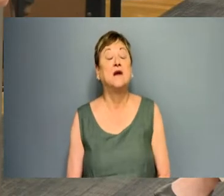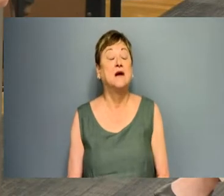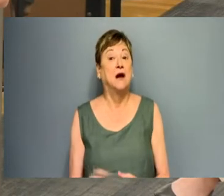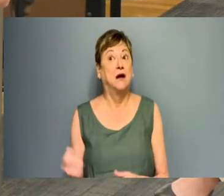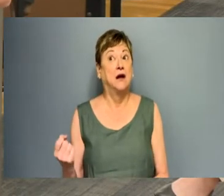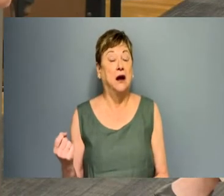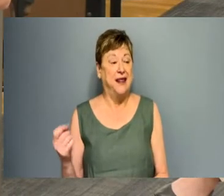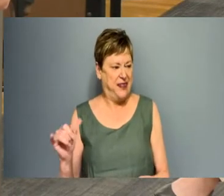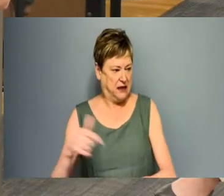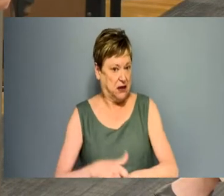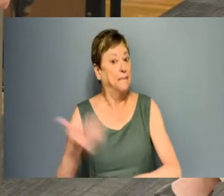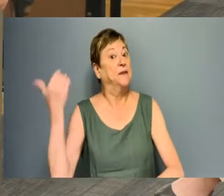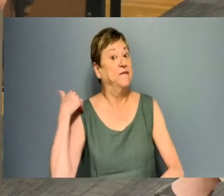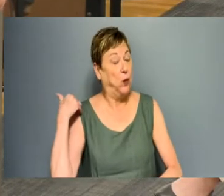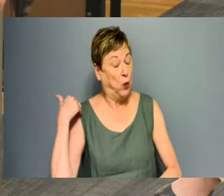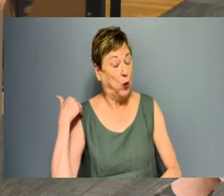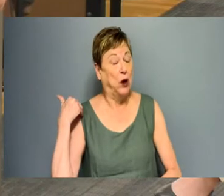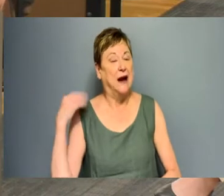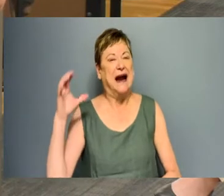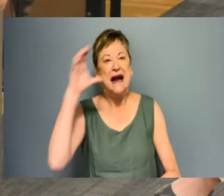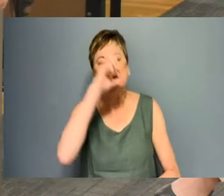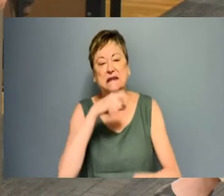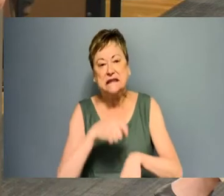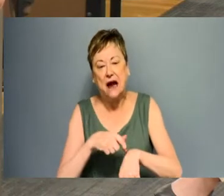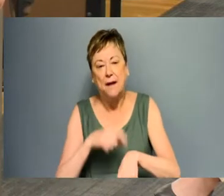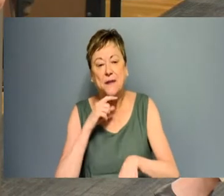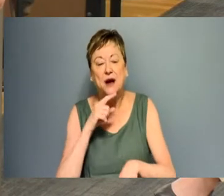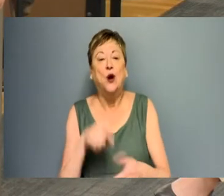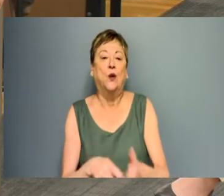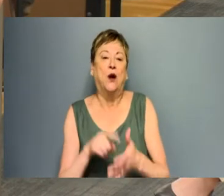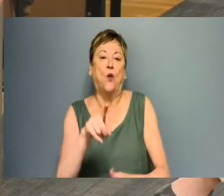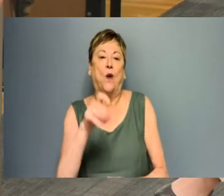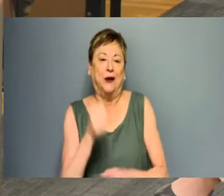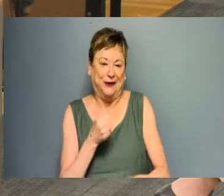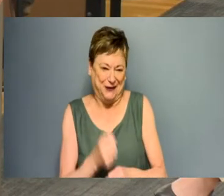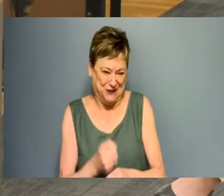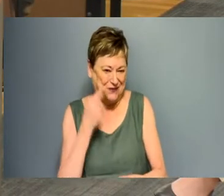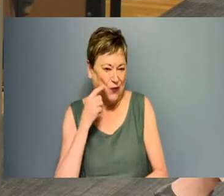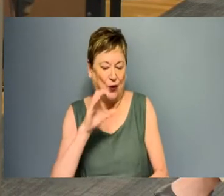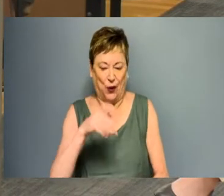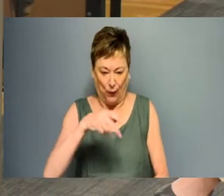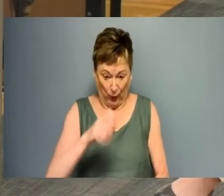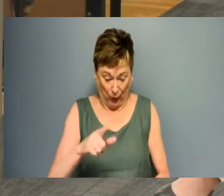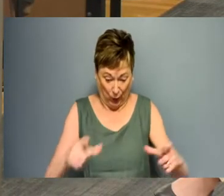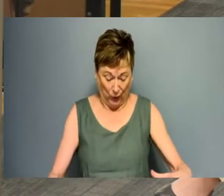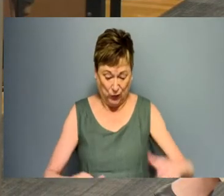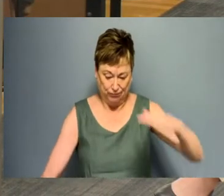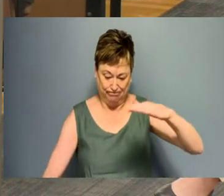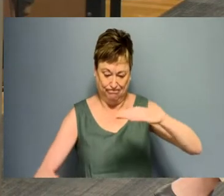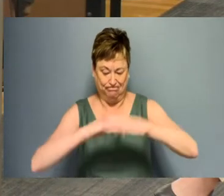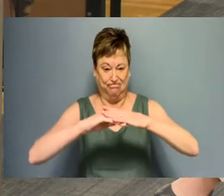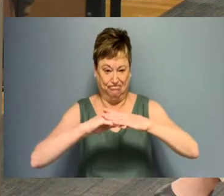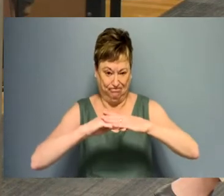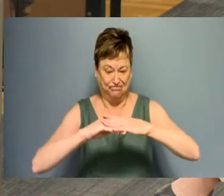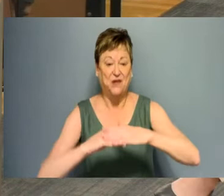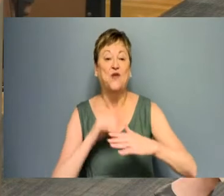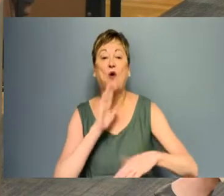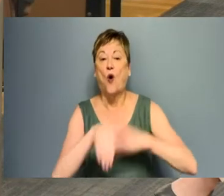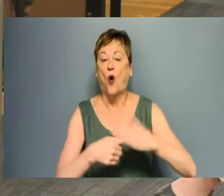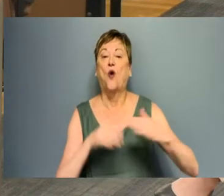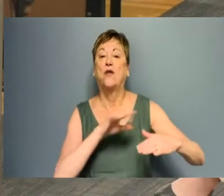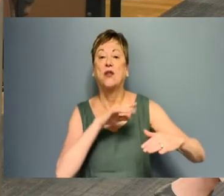time, it was estimated that it would take 100 years for the conservation pool to reach capacity as far as sediment is